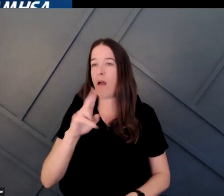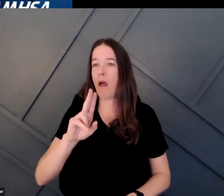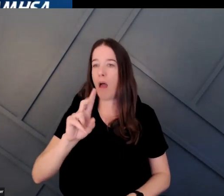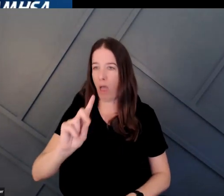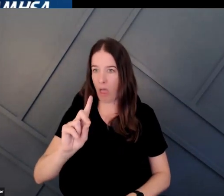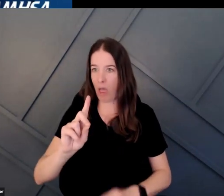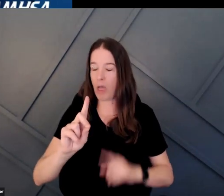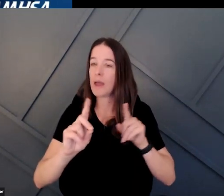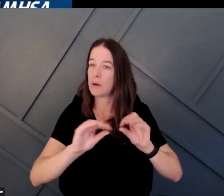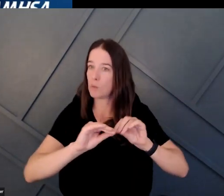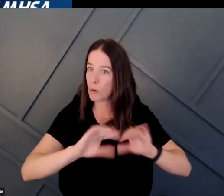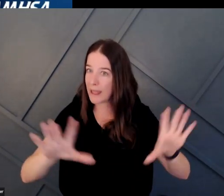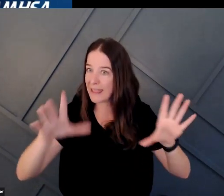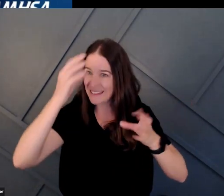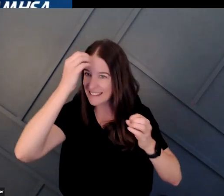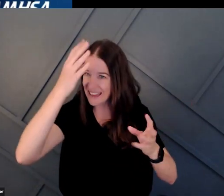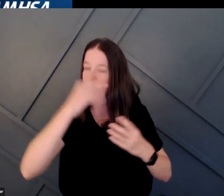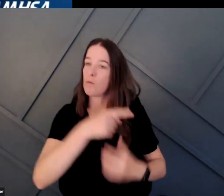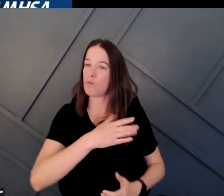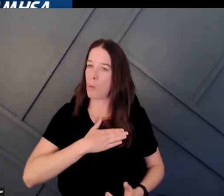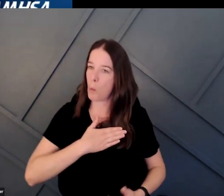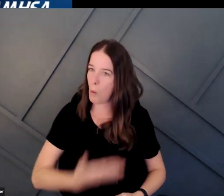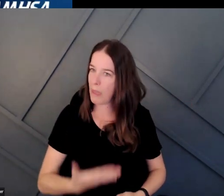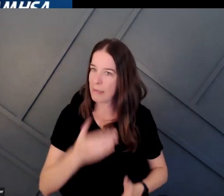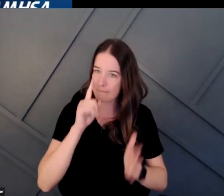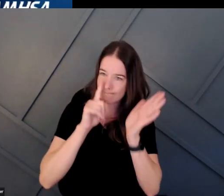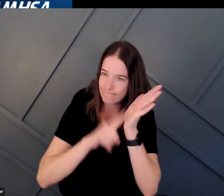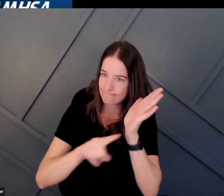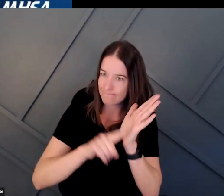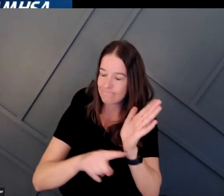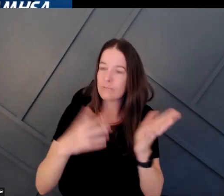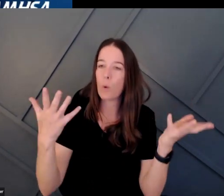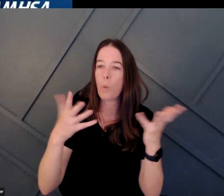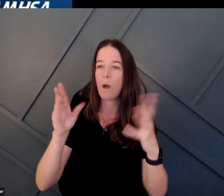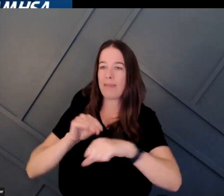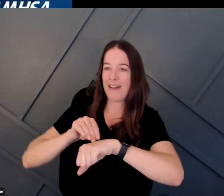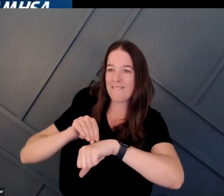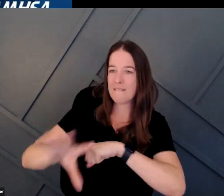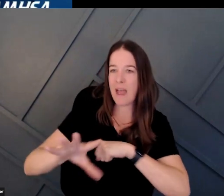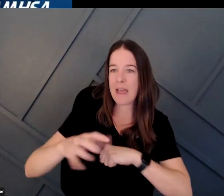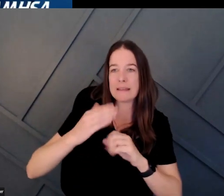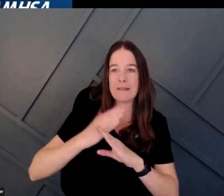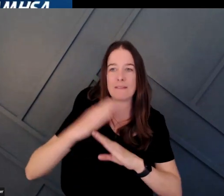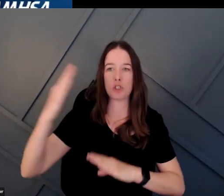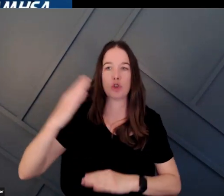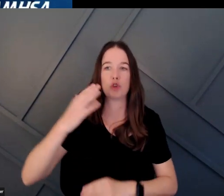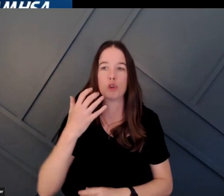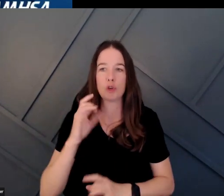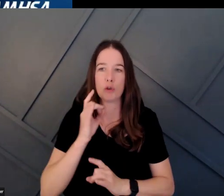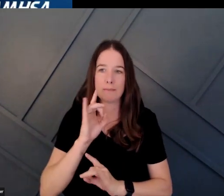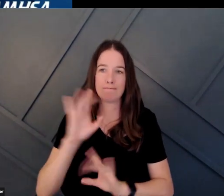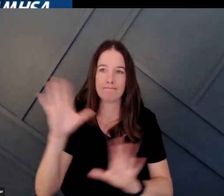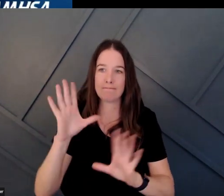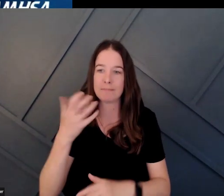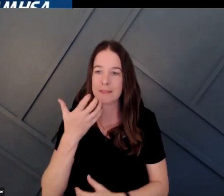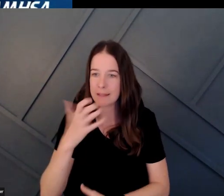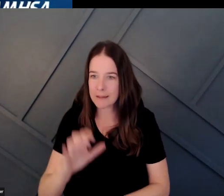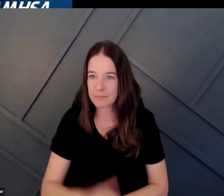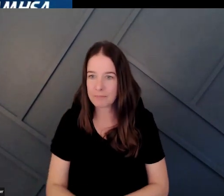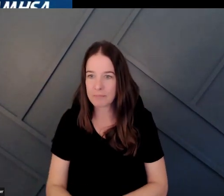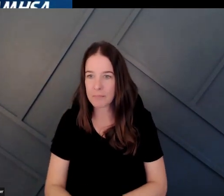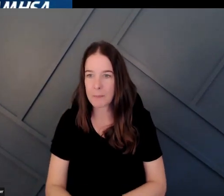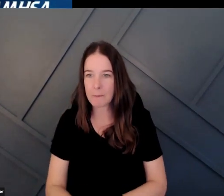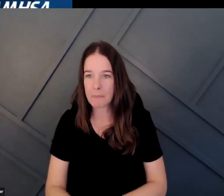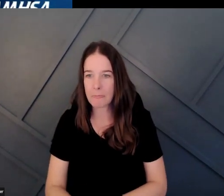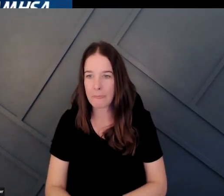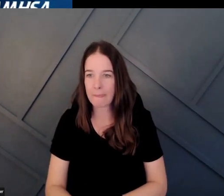the effects of extreme heat. So let me just then talk about the social side, which is, I think, an area that many of us who have worked